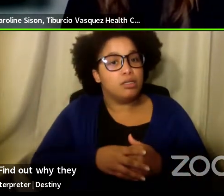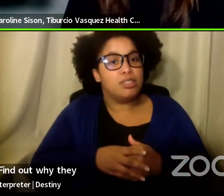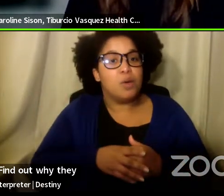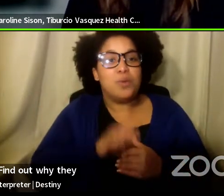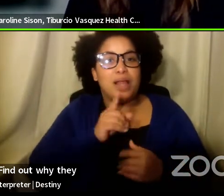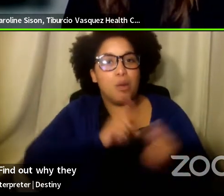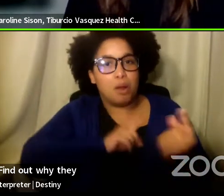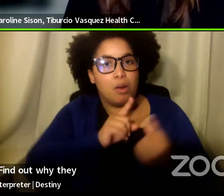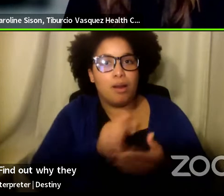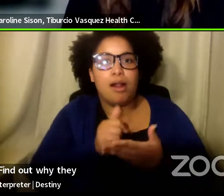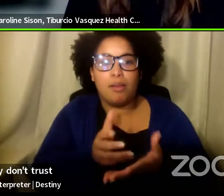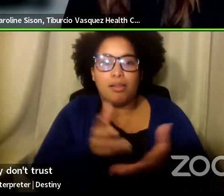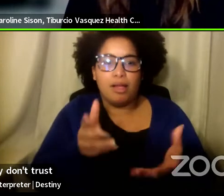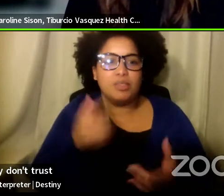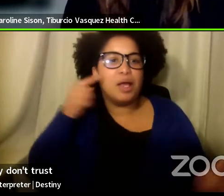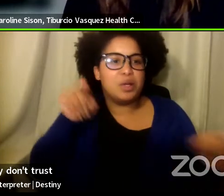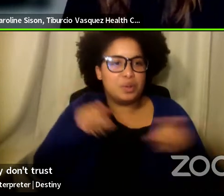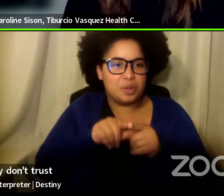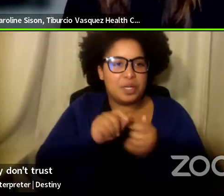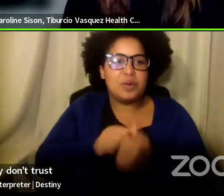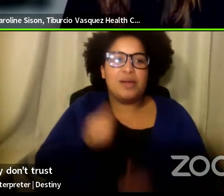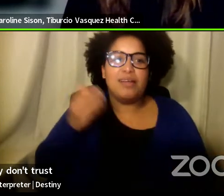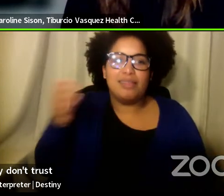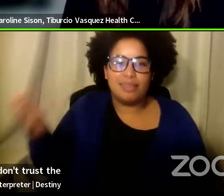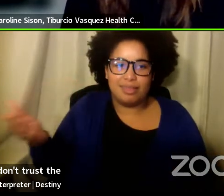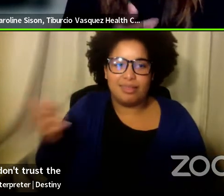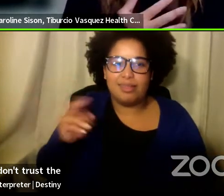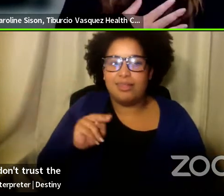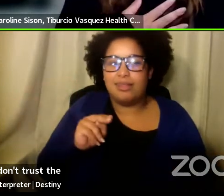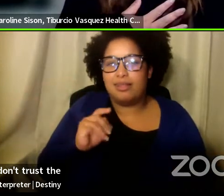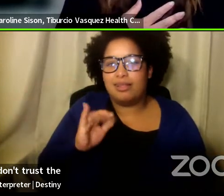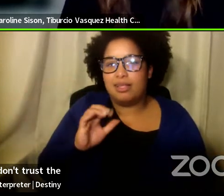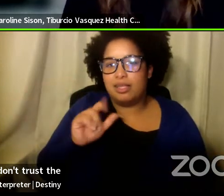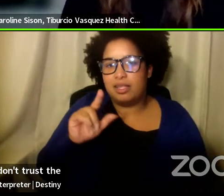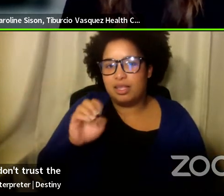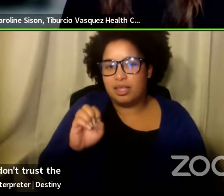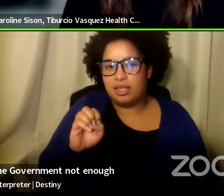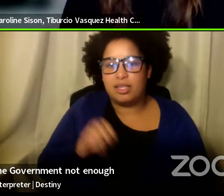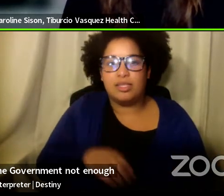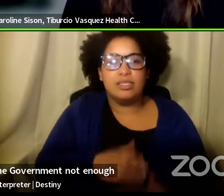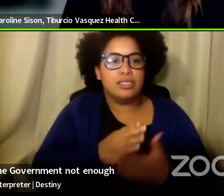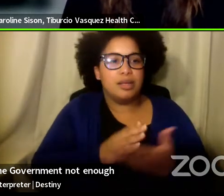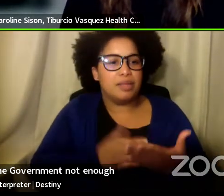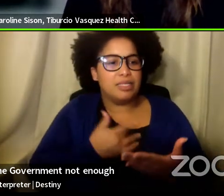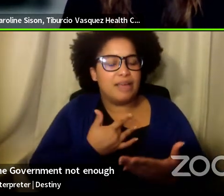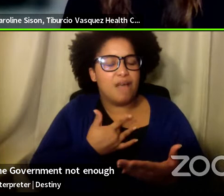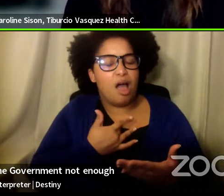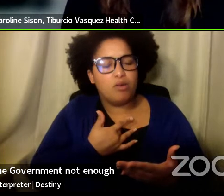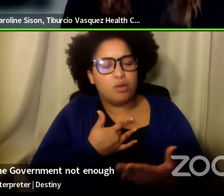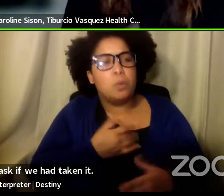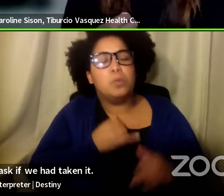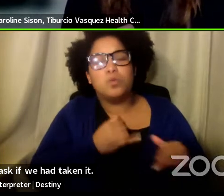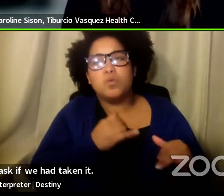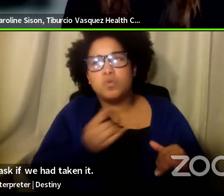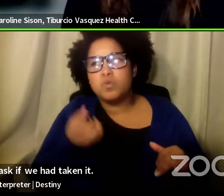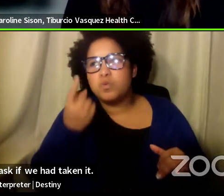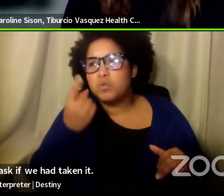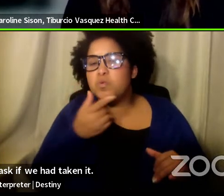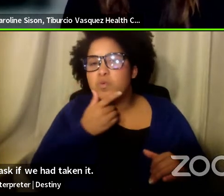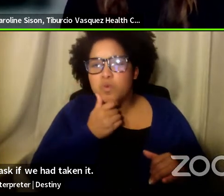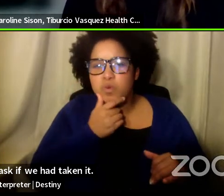definitely agreeing with her there. Just a few things kind of related to Tiburcio